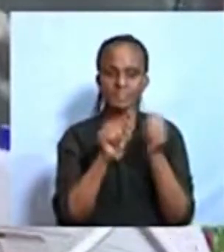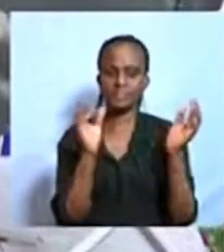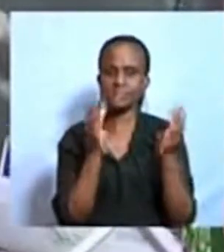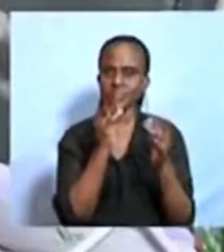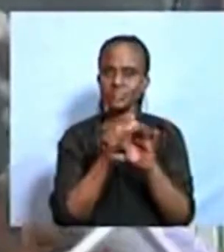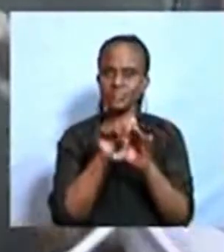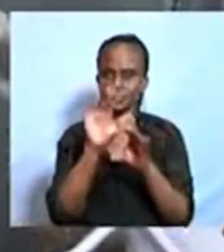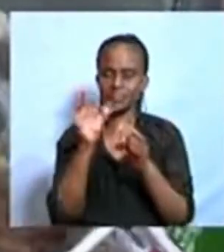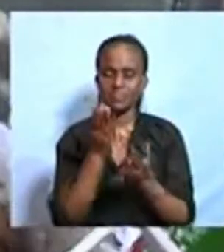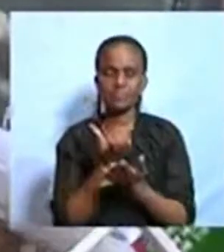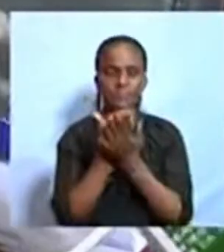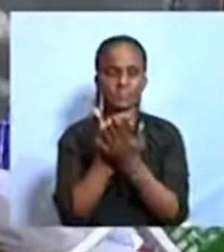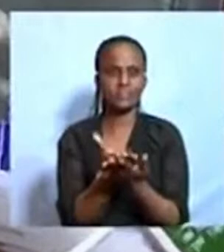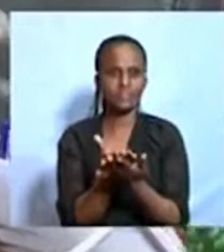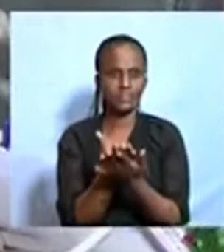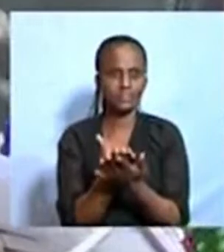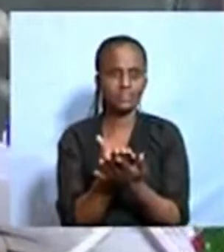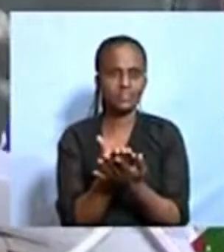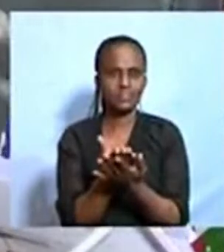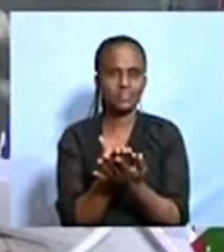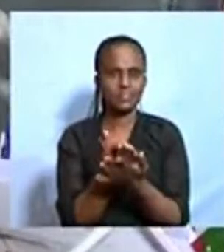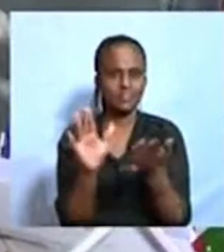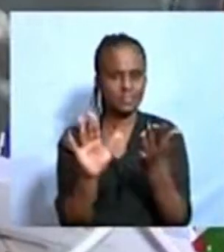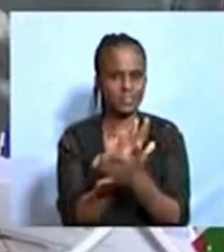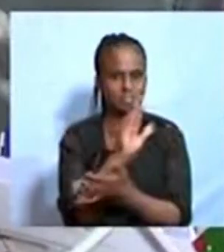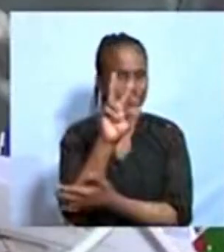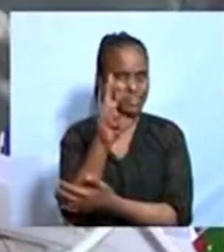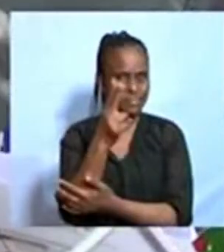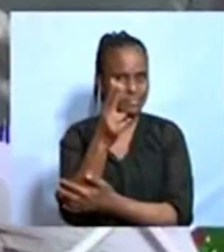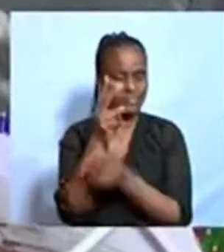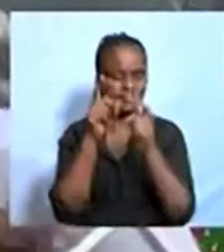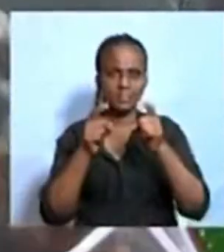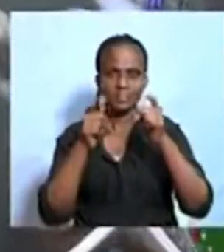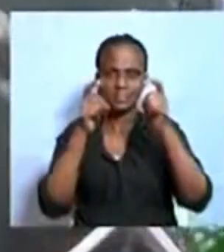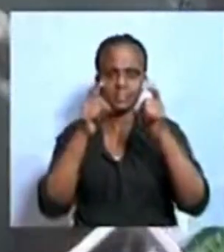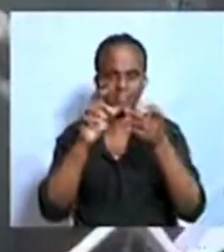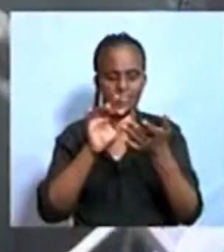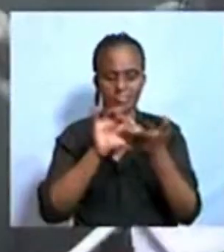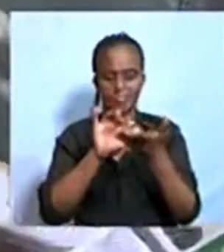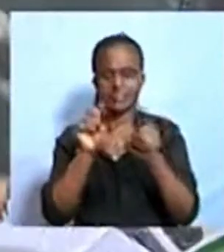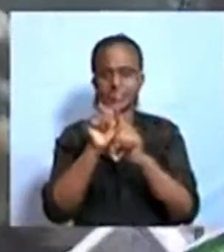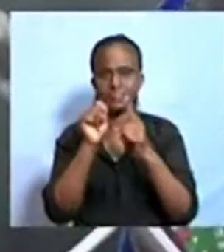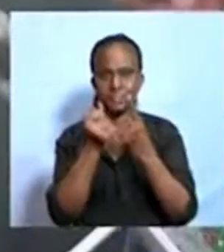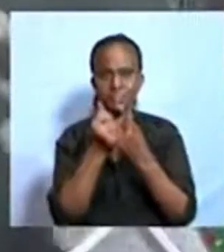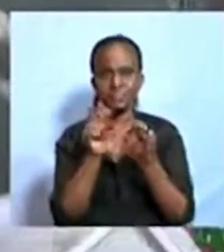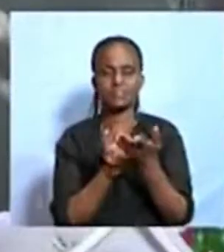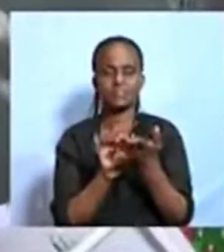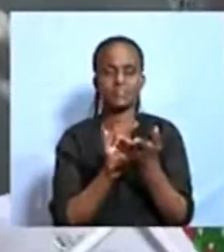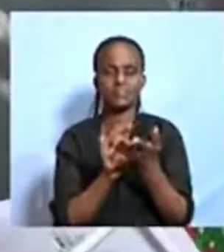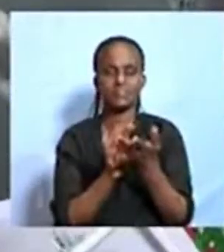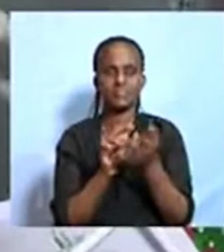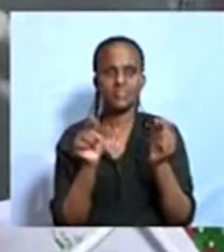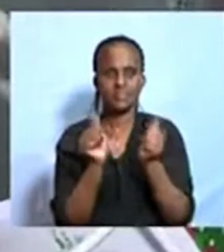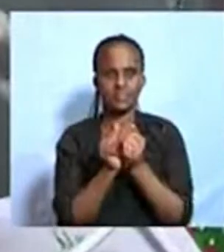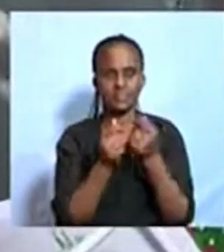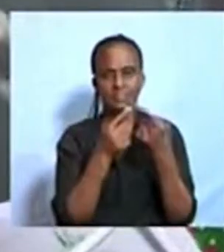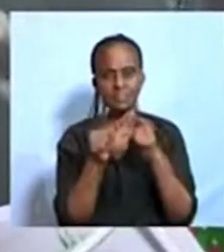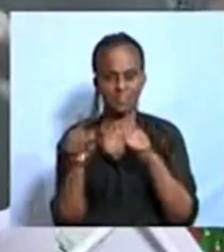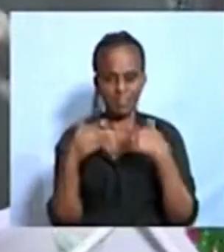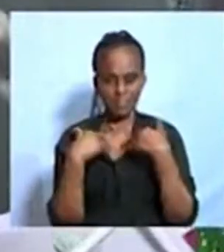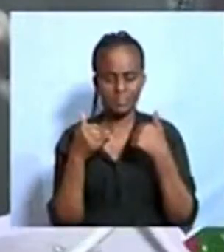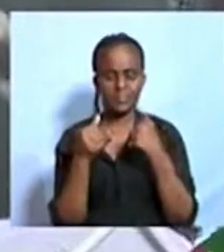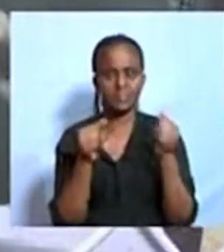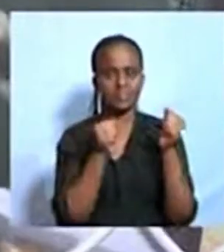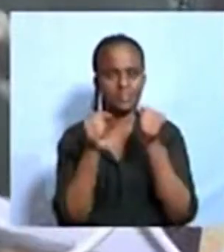submission, on page 2, promote traditional medicine and alternative healing